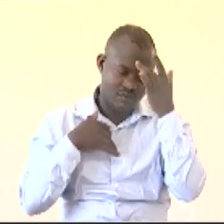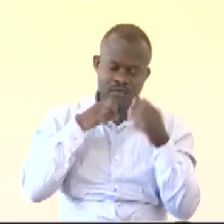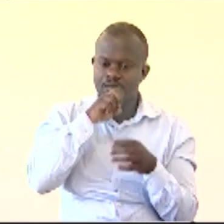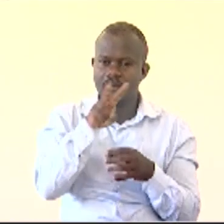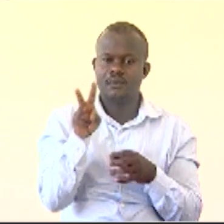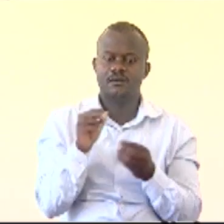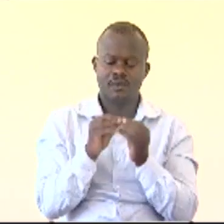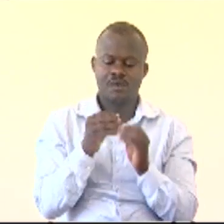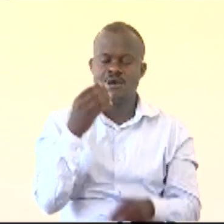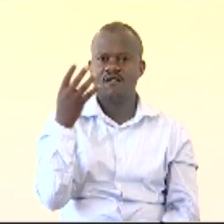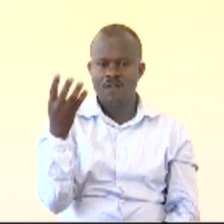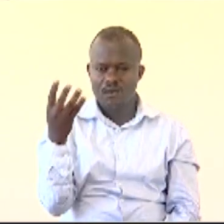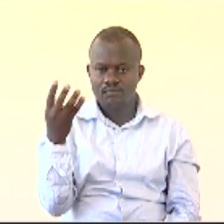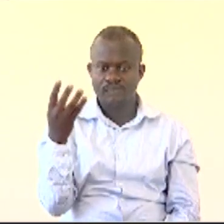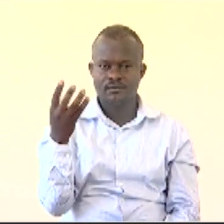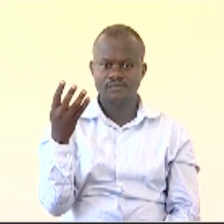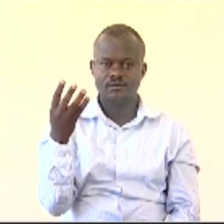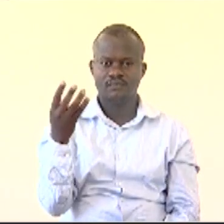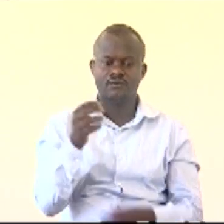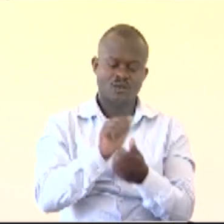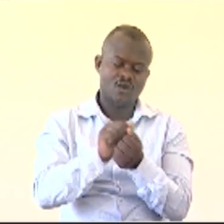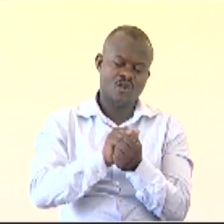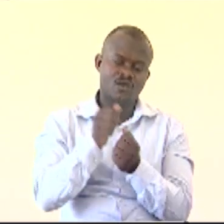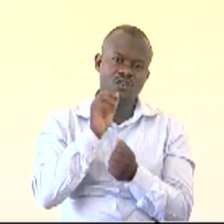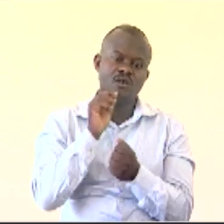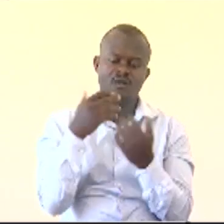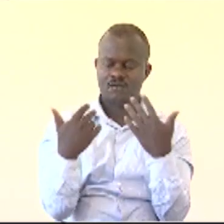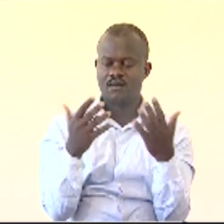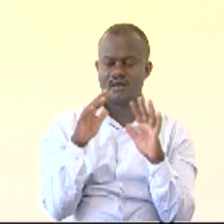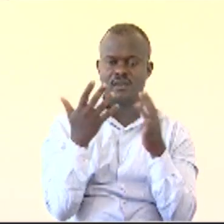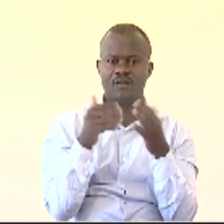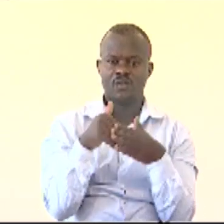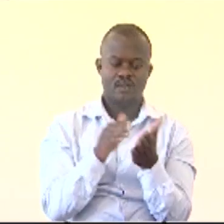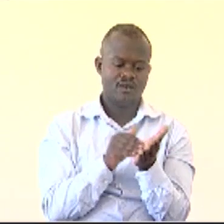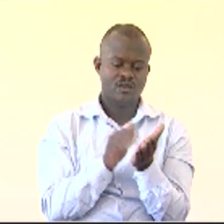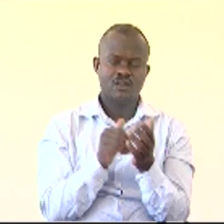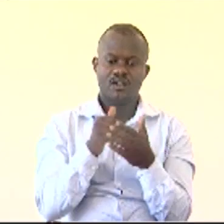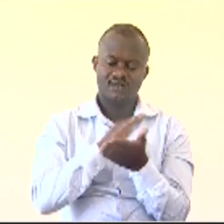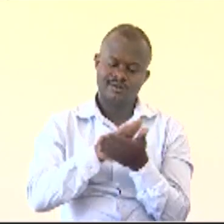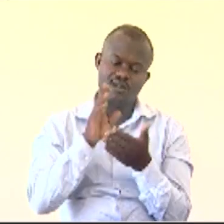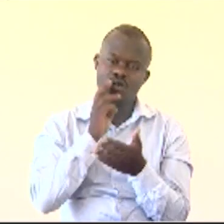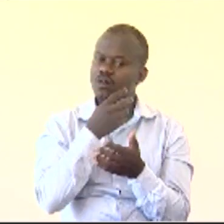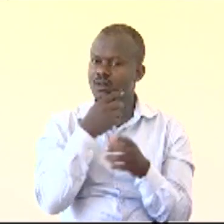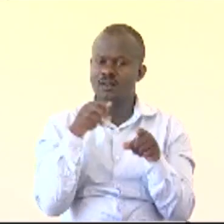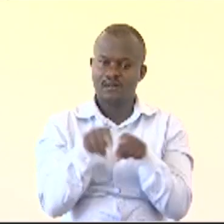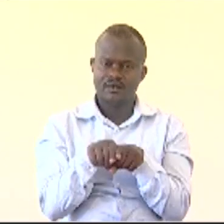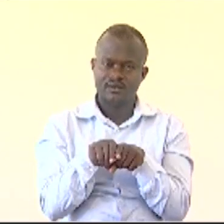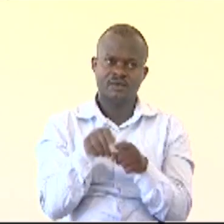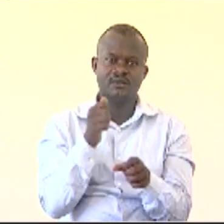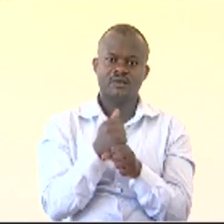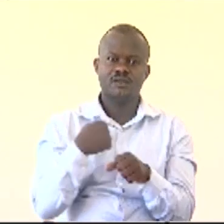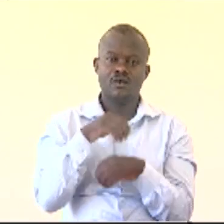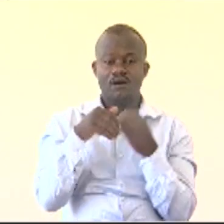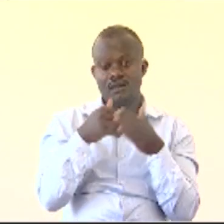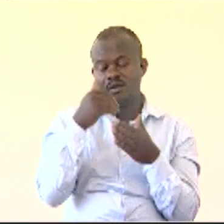Number 4, wash your hands regularly with a soap and even a clean water, as we are doing it today. Why are we